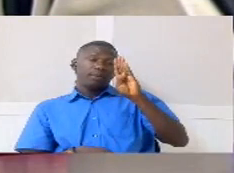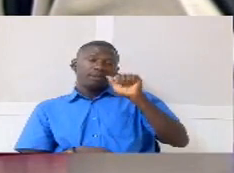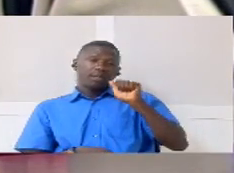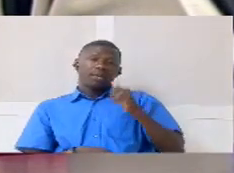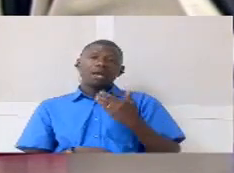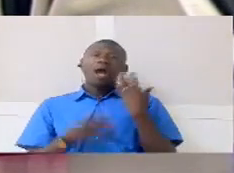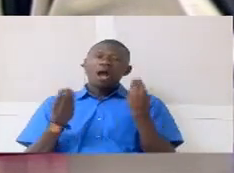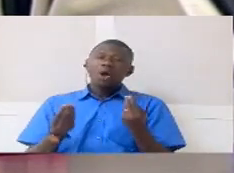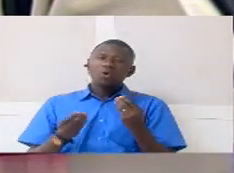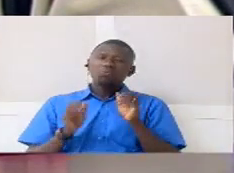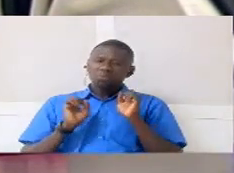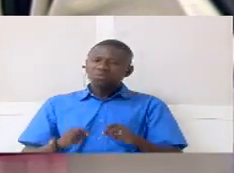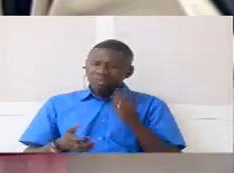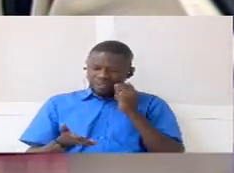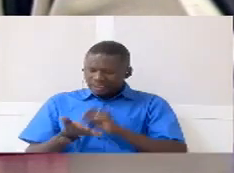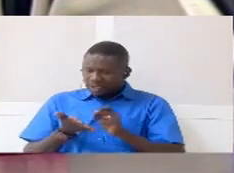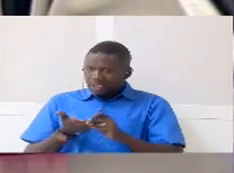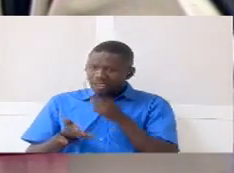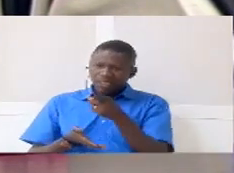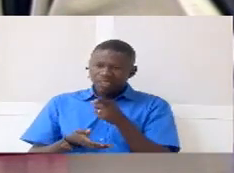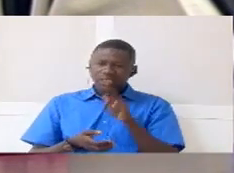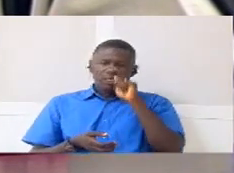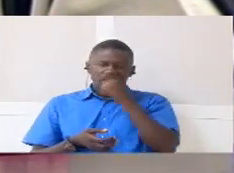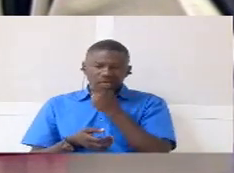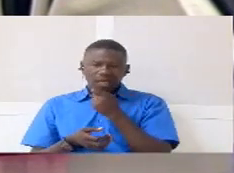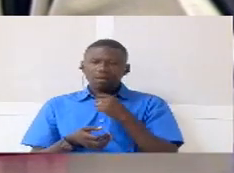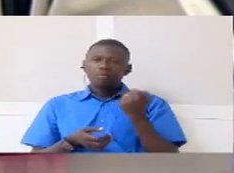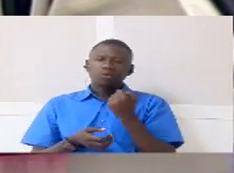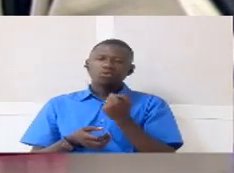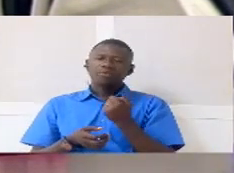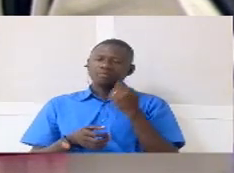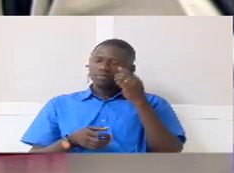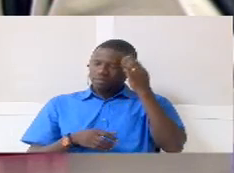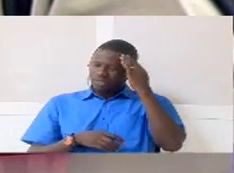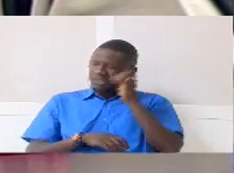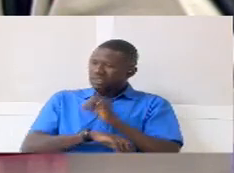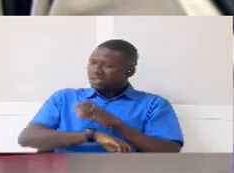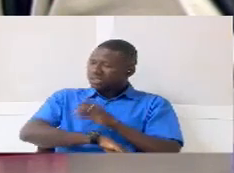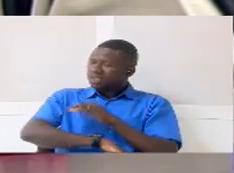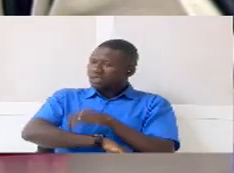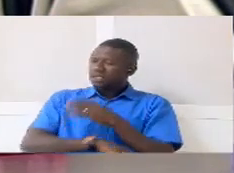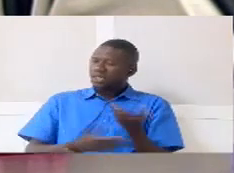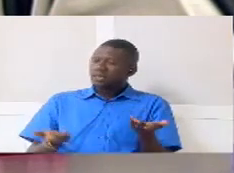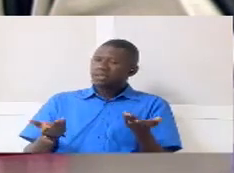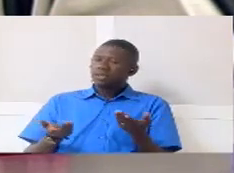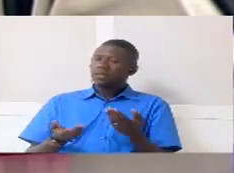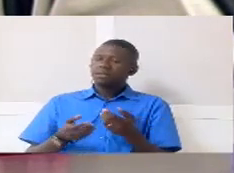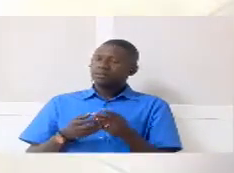written that Baba died of natural causes? Then that doctor probably did not know his work. In fact, I am not limiting